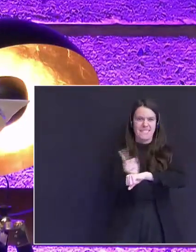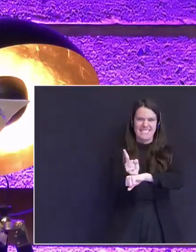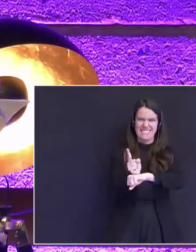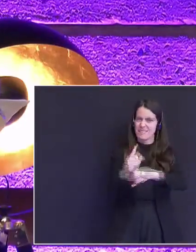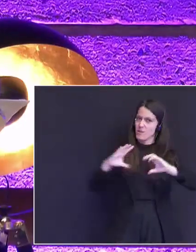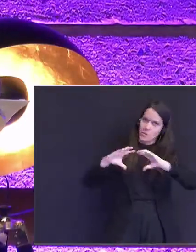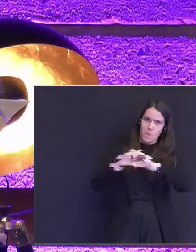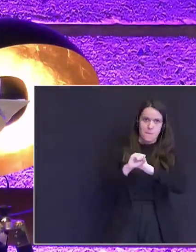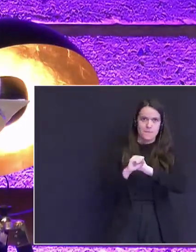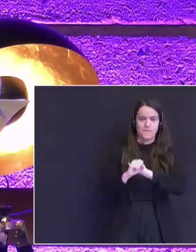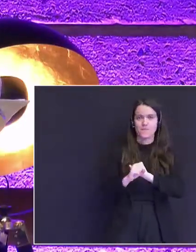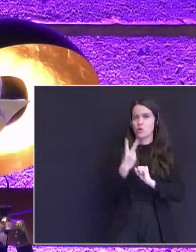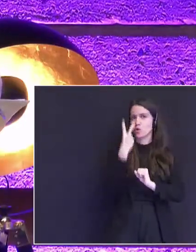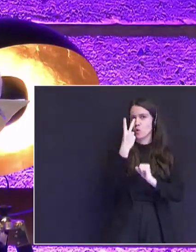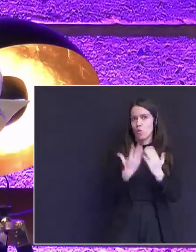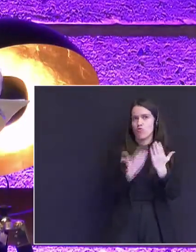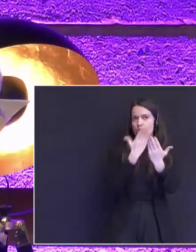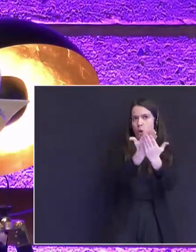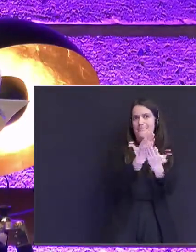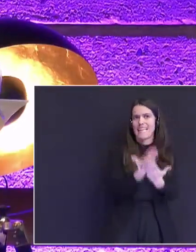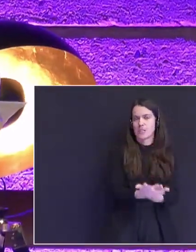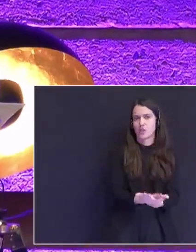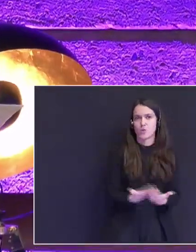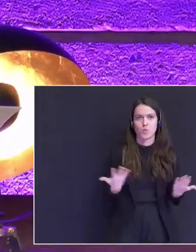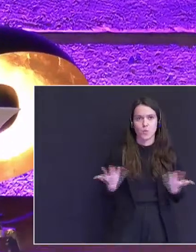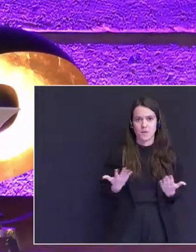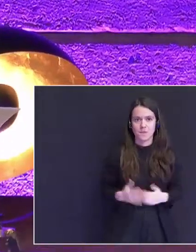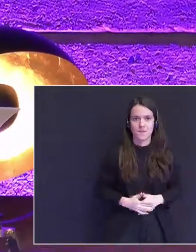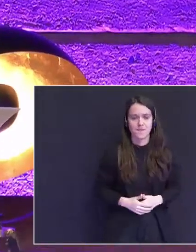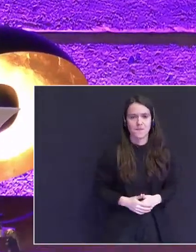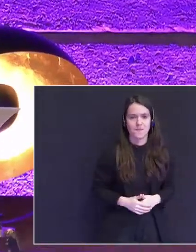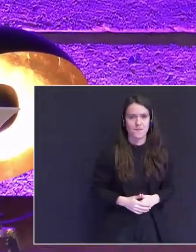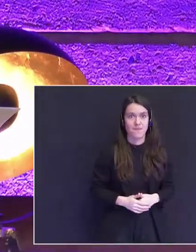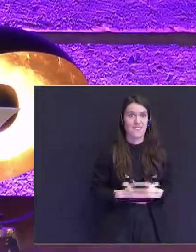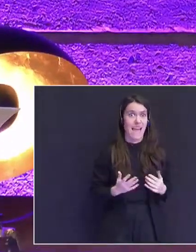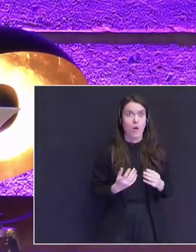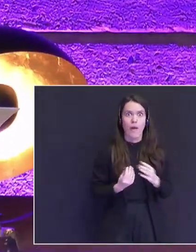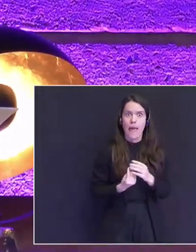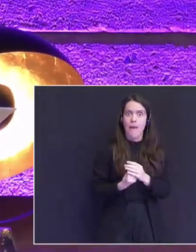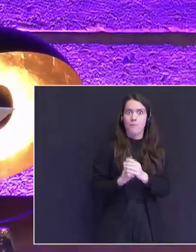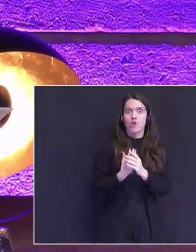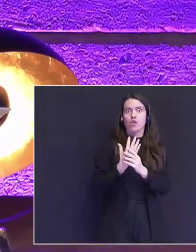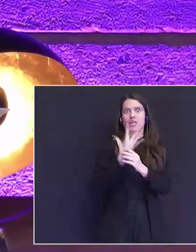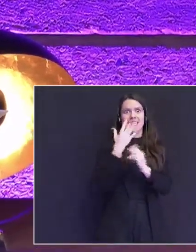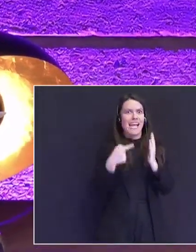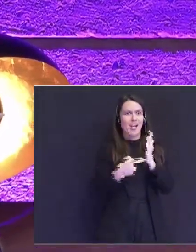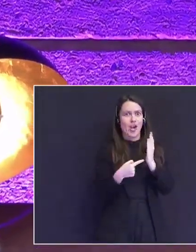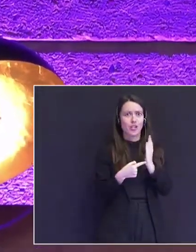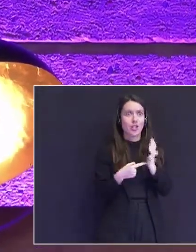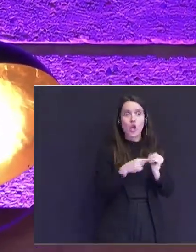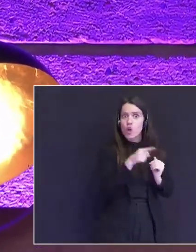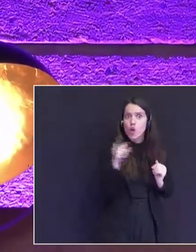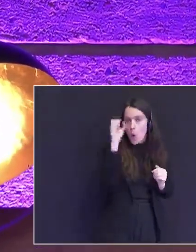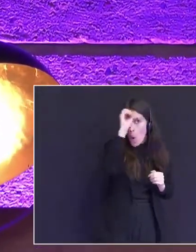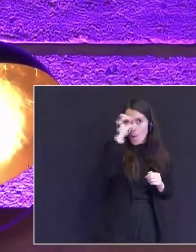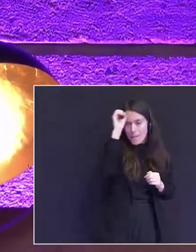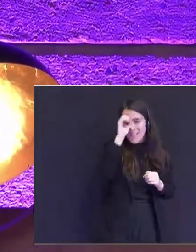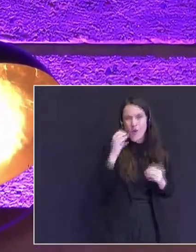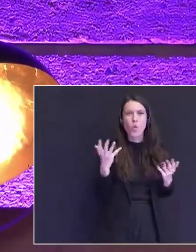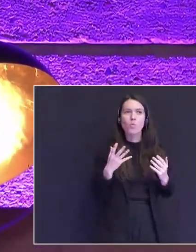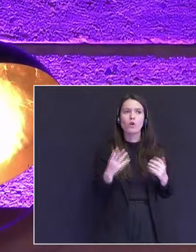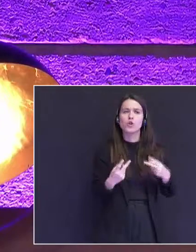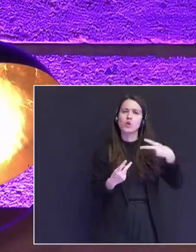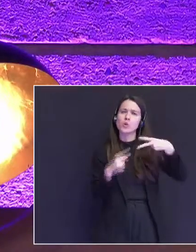key recommendations. With emerging technologies nowadays, in your opinions, what are the 2